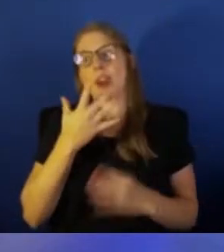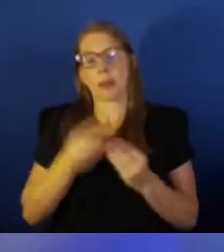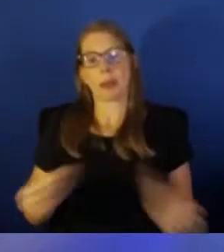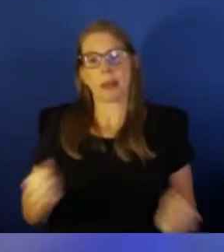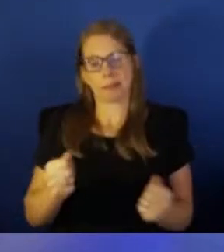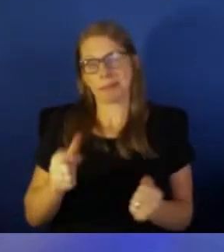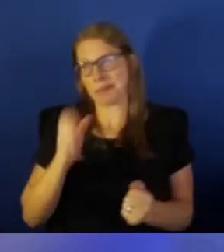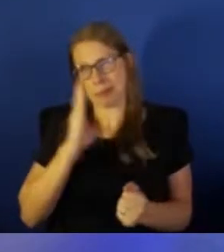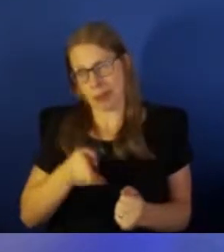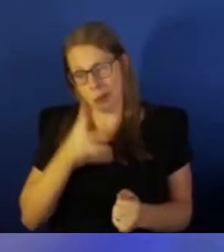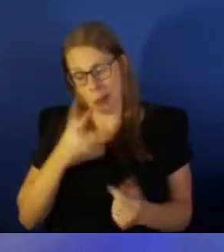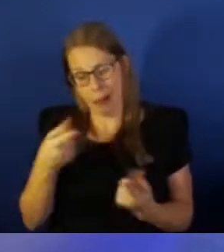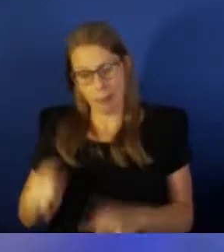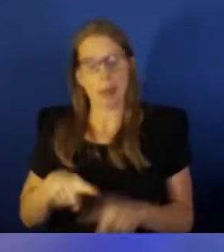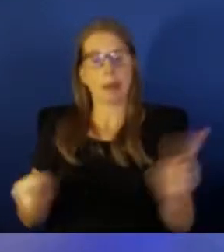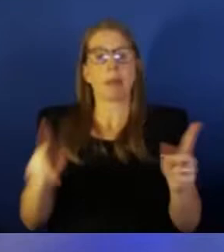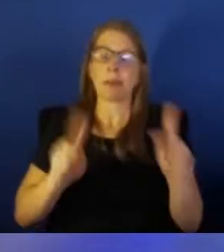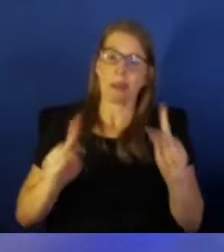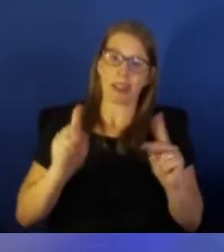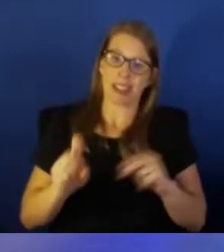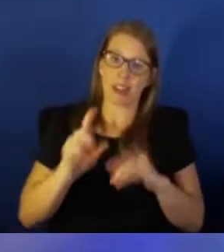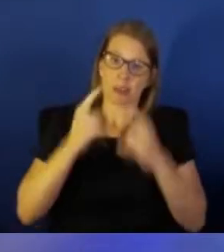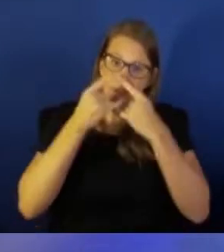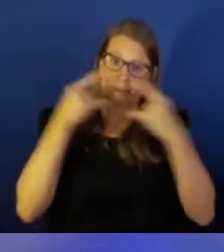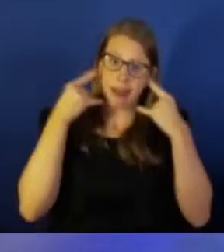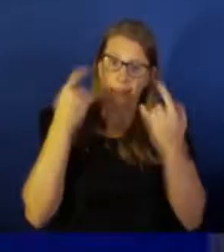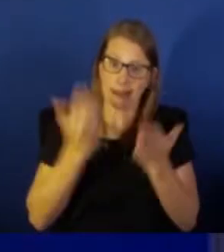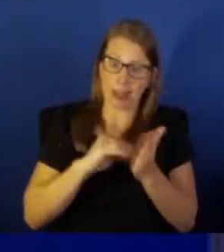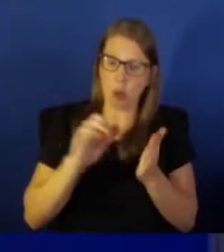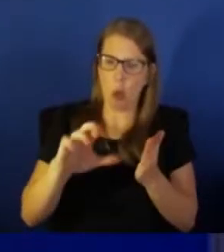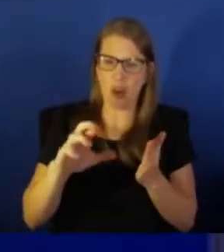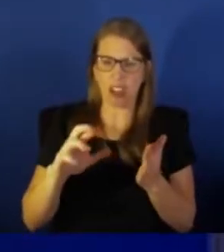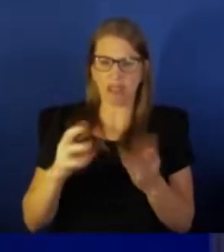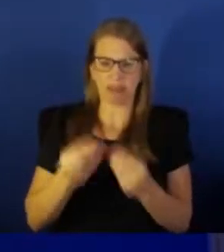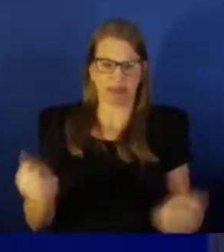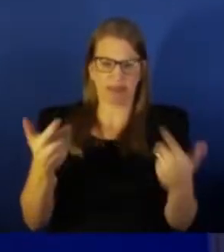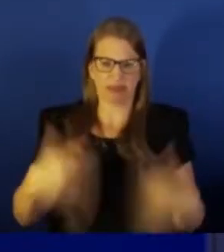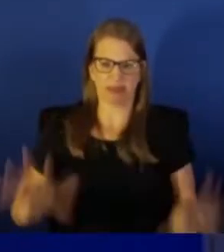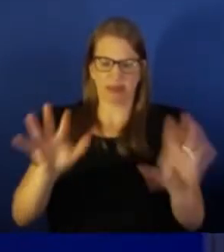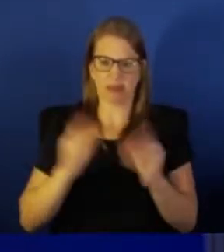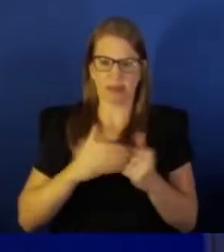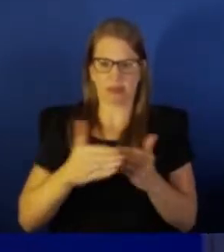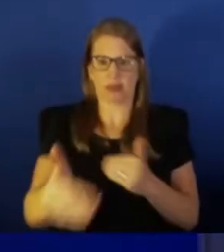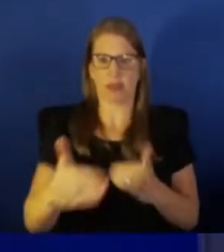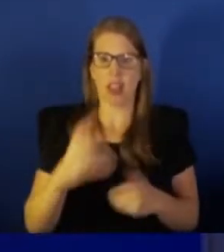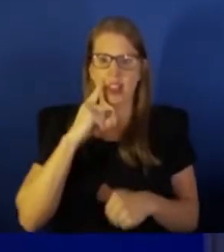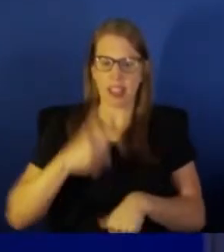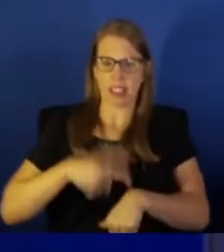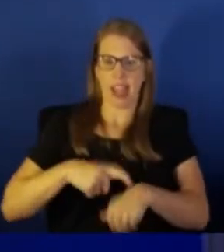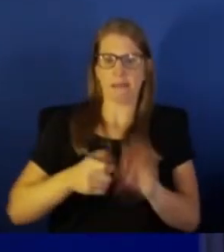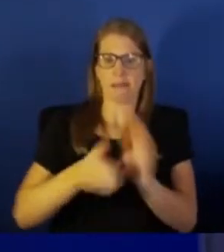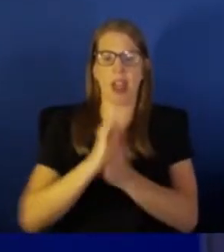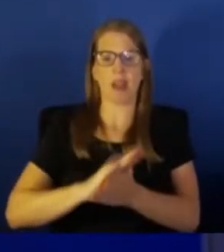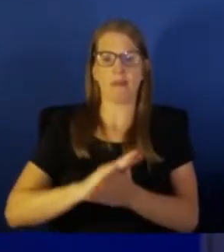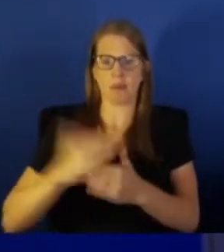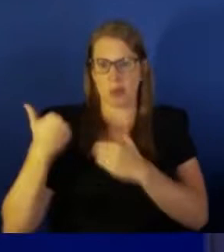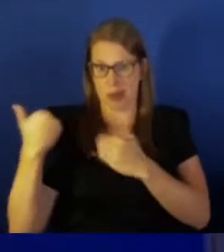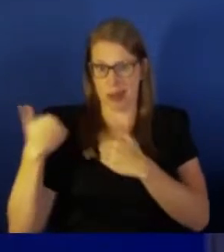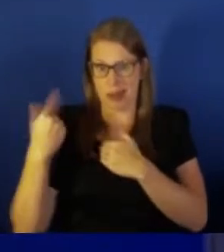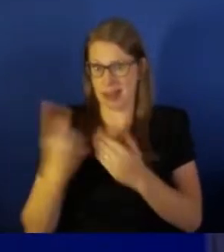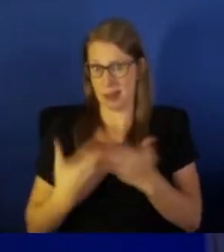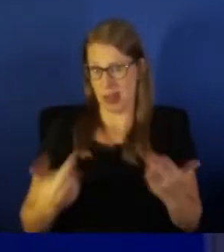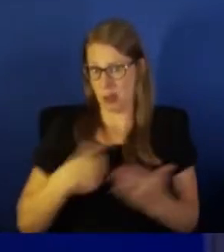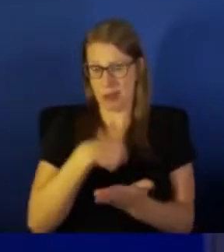it time for people to start masking again, or is that just a thing of the past? You know, I think it's time to be responsible. Something that we've been saying on this show